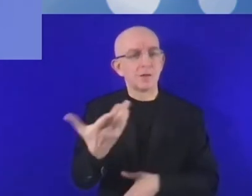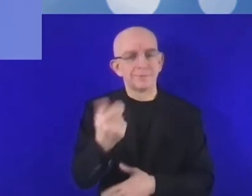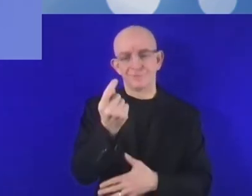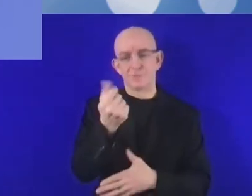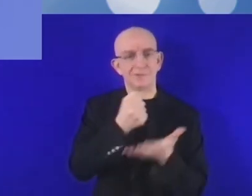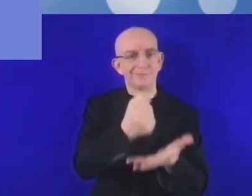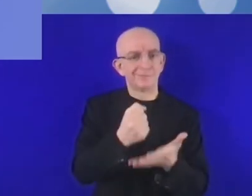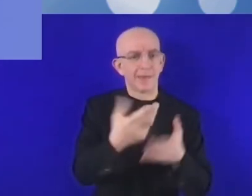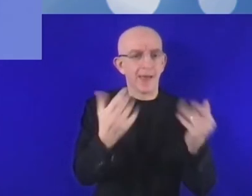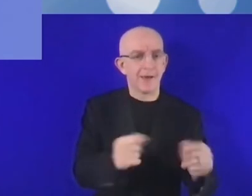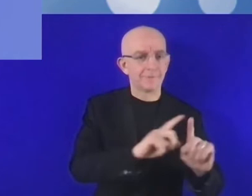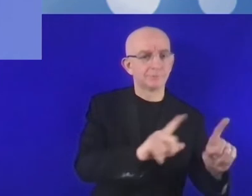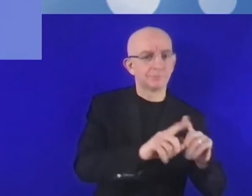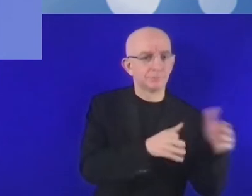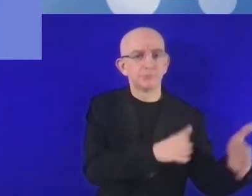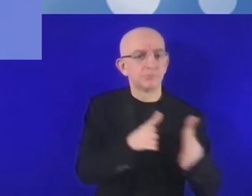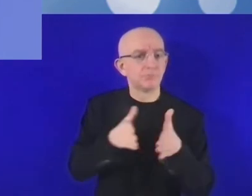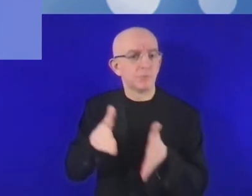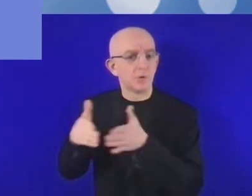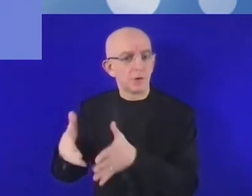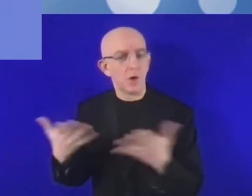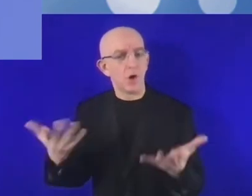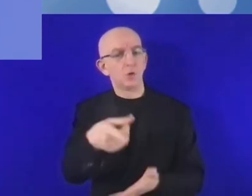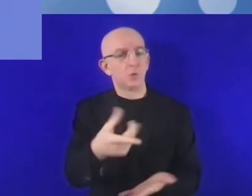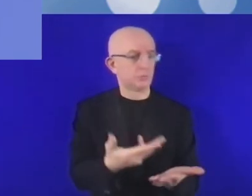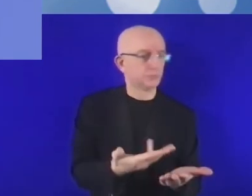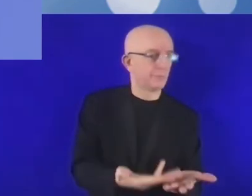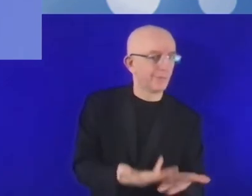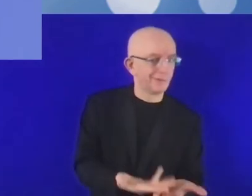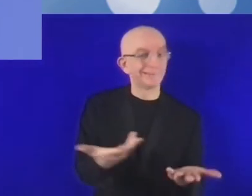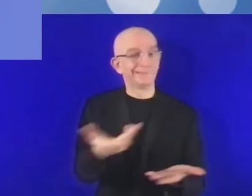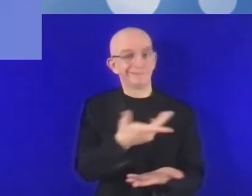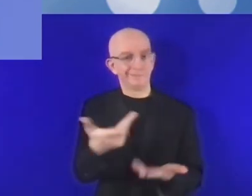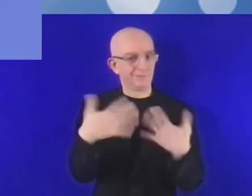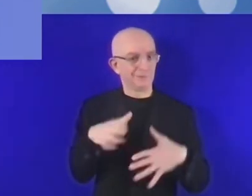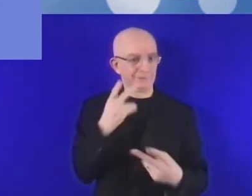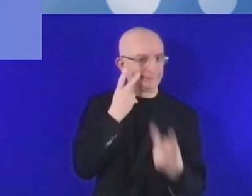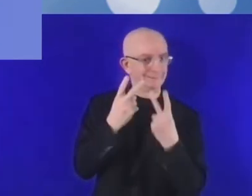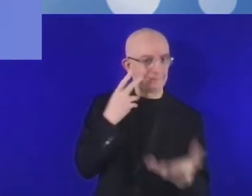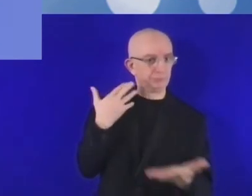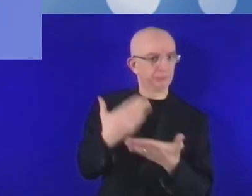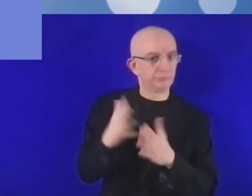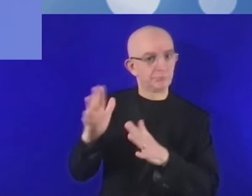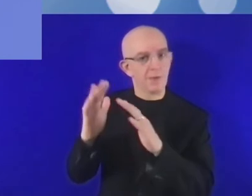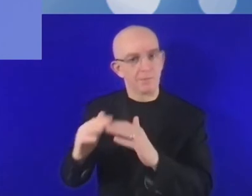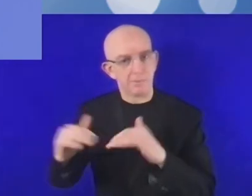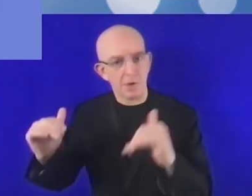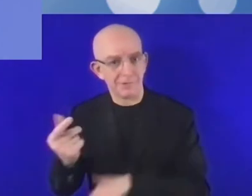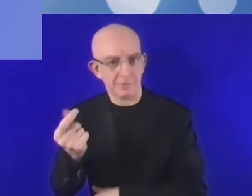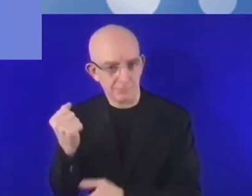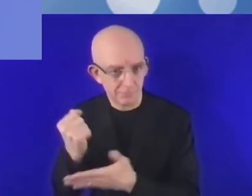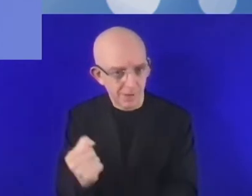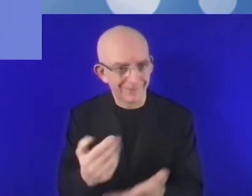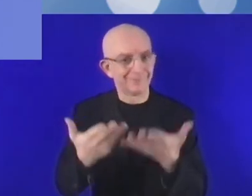money private equity european programs your your individual perspective from your territories or area you're